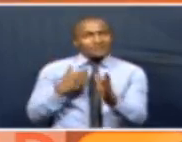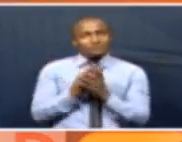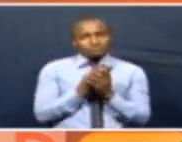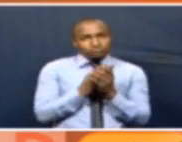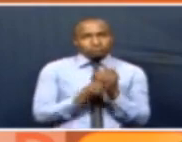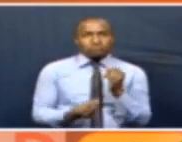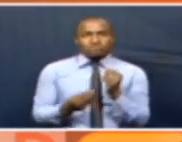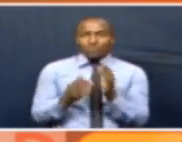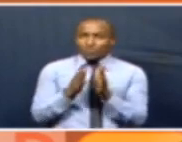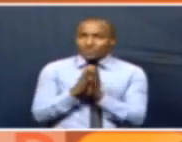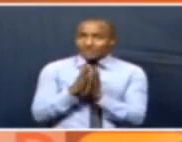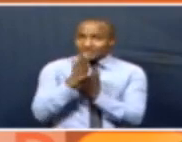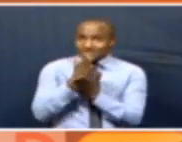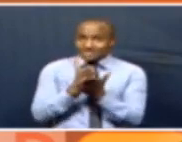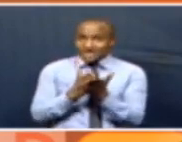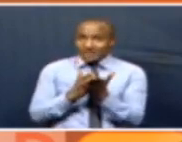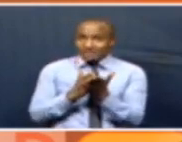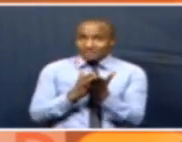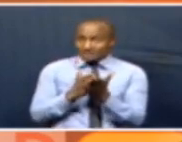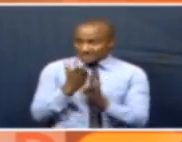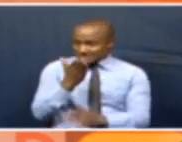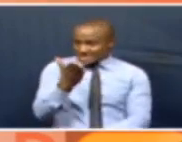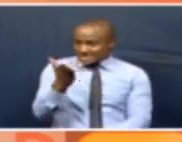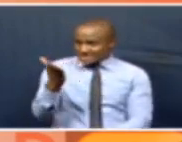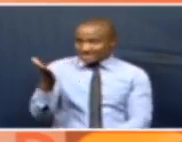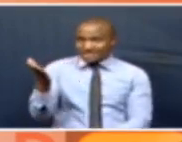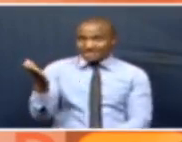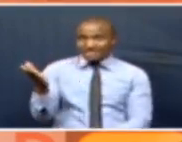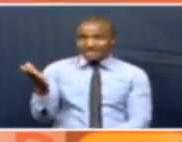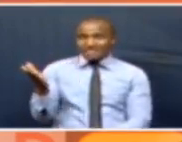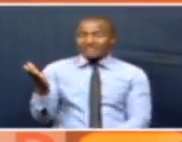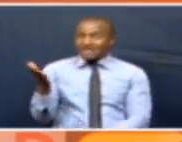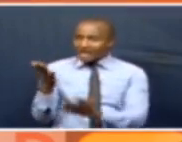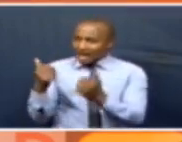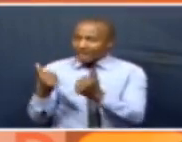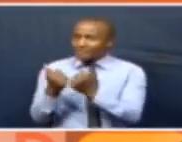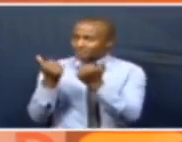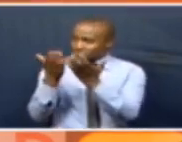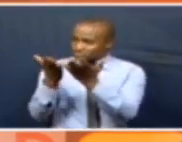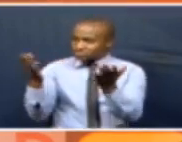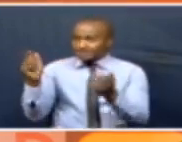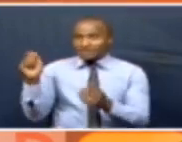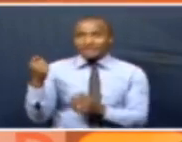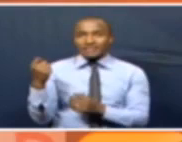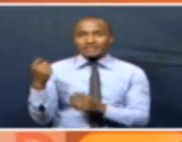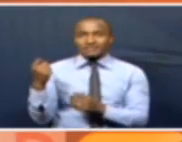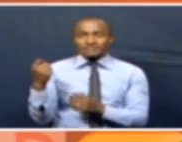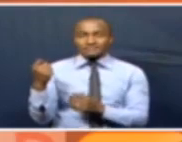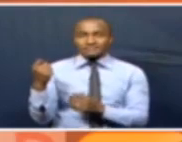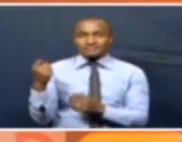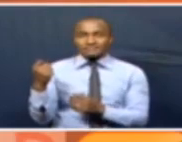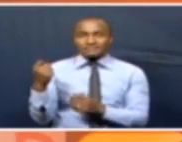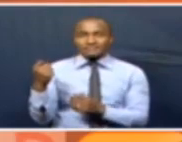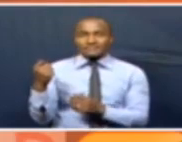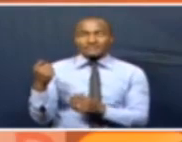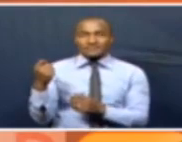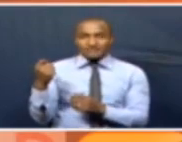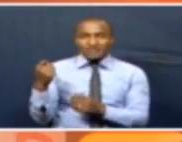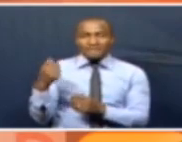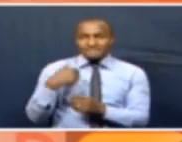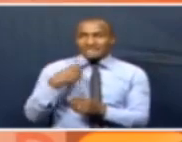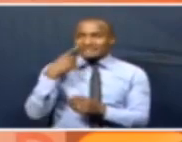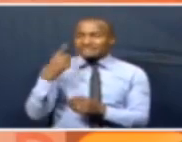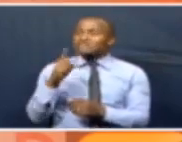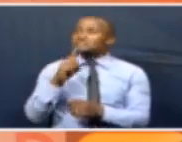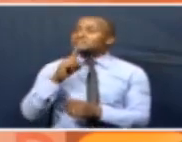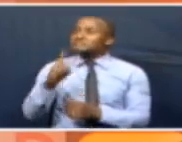with some of the events that are going on in the country today. I can see dictatorship